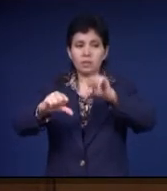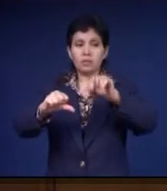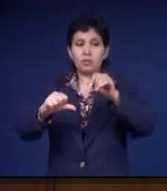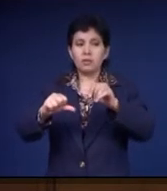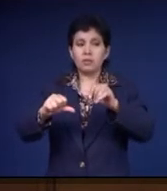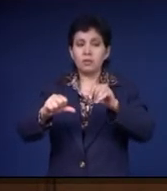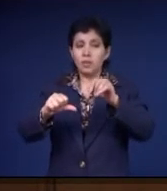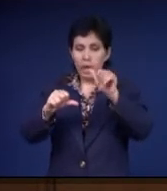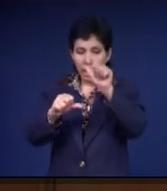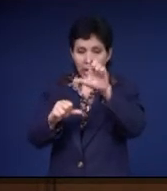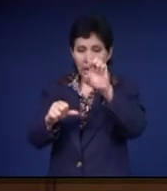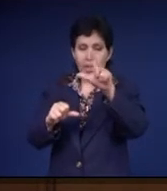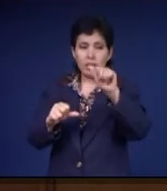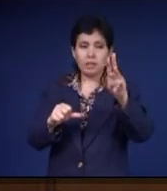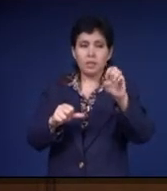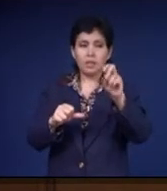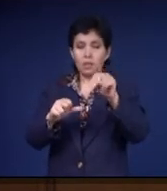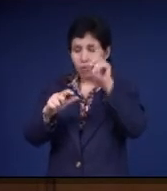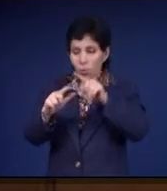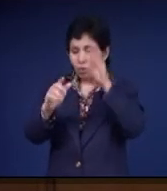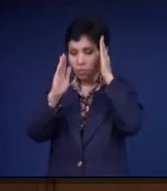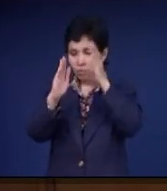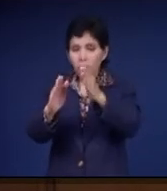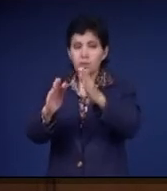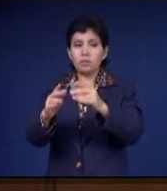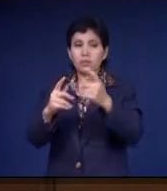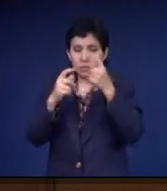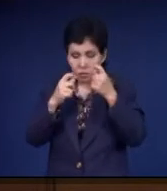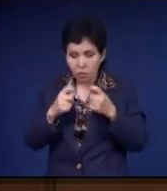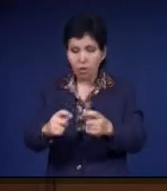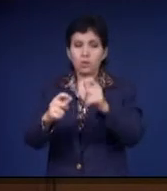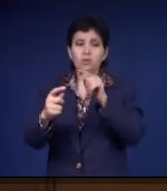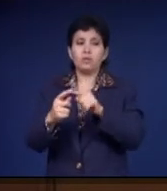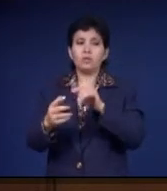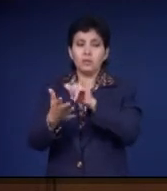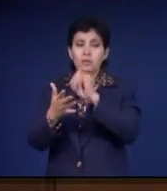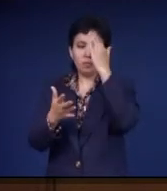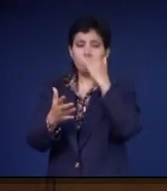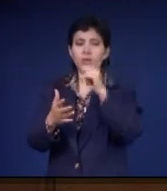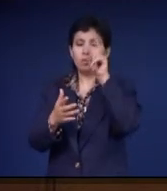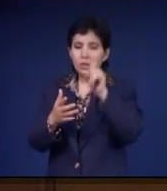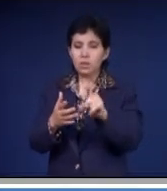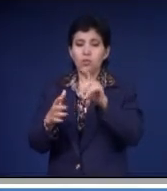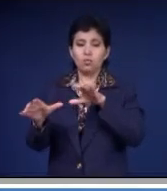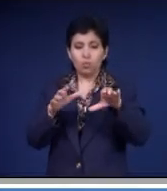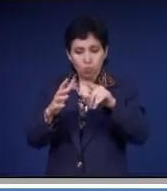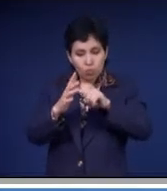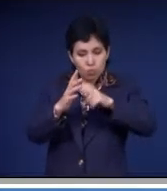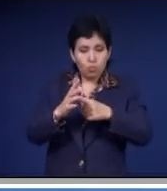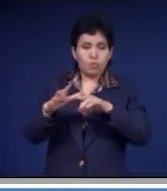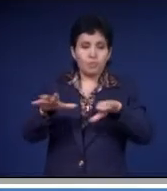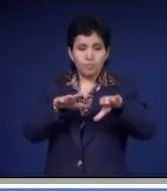try to eliminate, if not possible, you have to try to reduce them. This one you need to do them before you start your